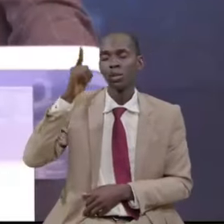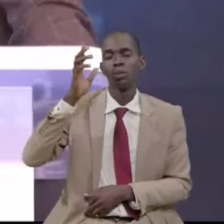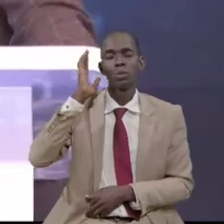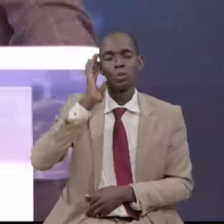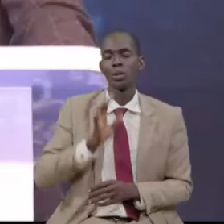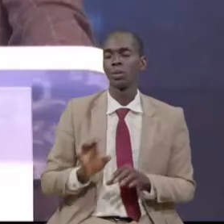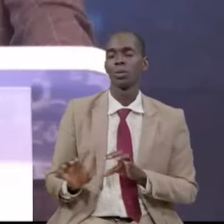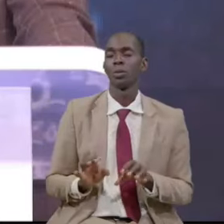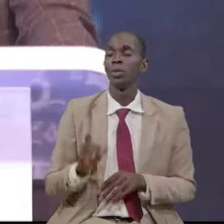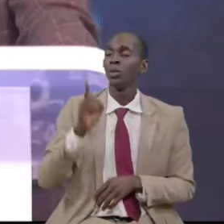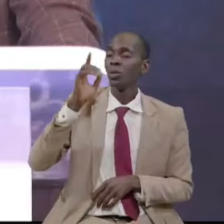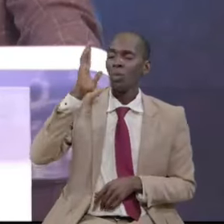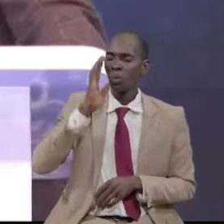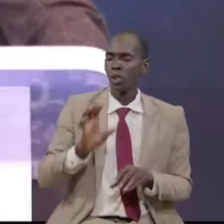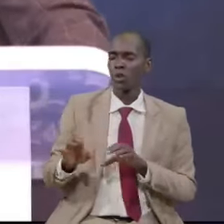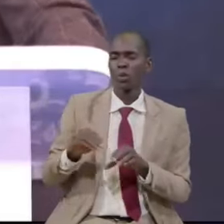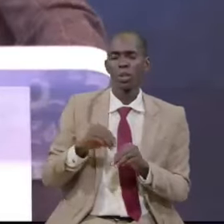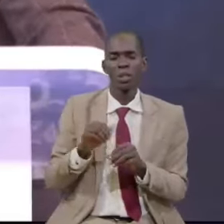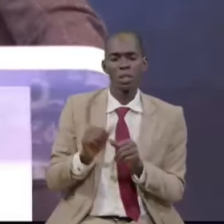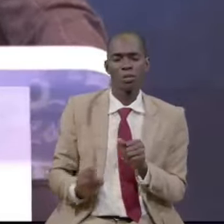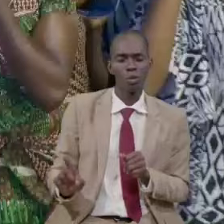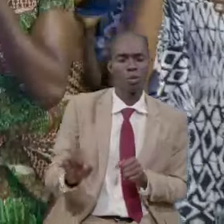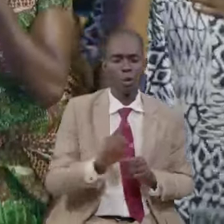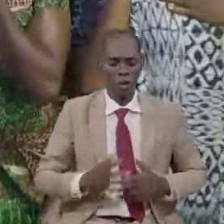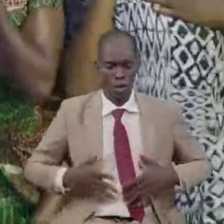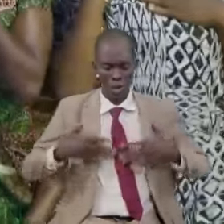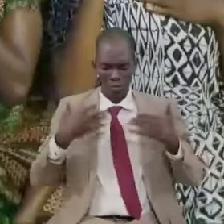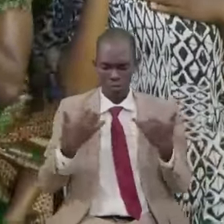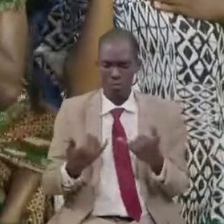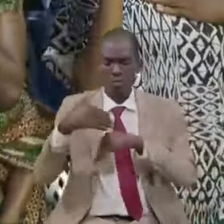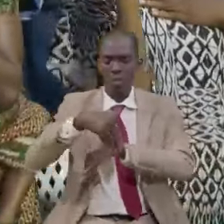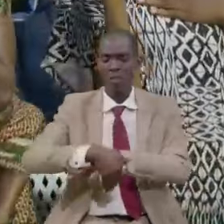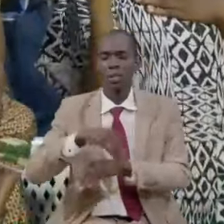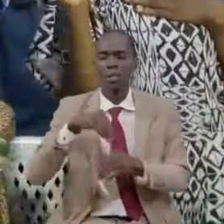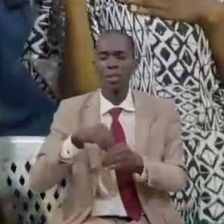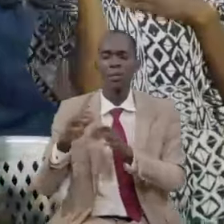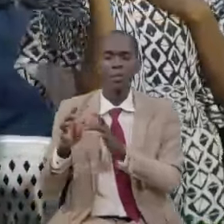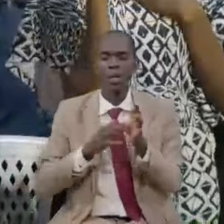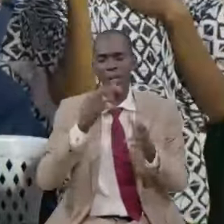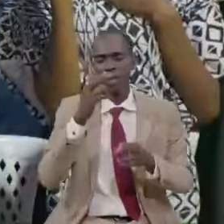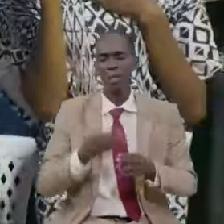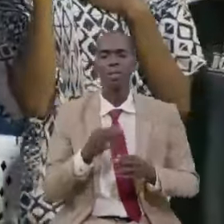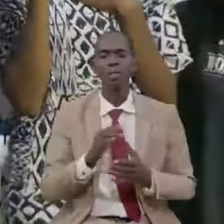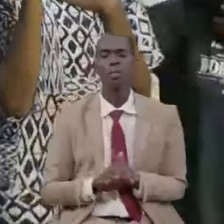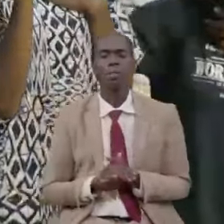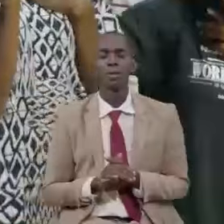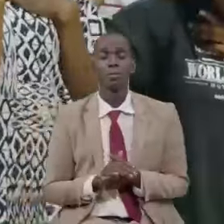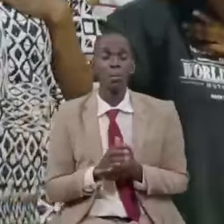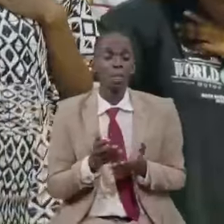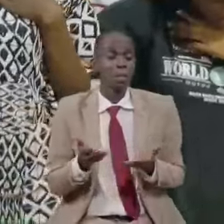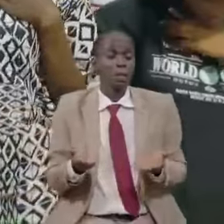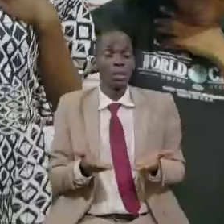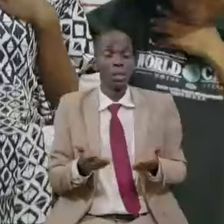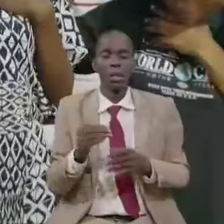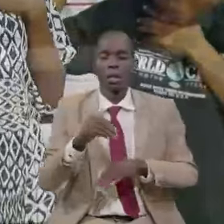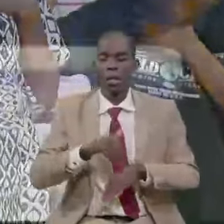in every life tonight, in Jesus' name. Here at the Alpha location,